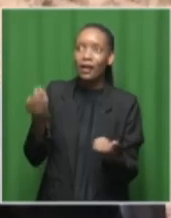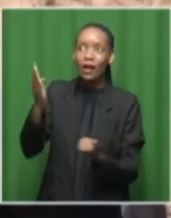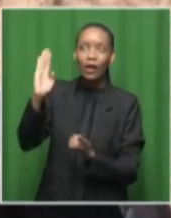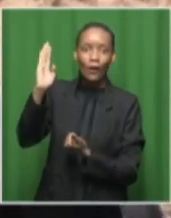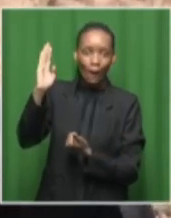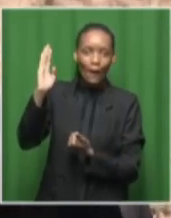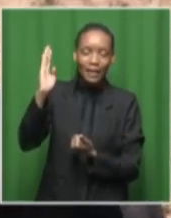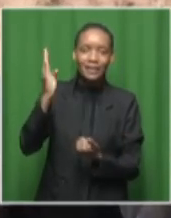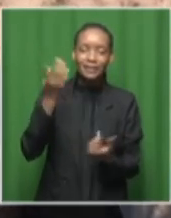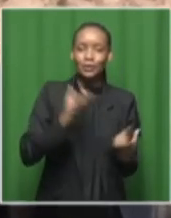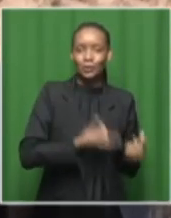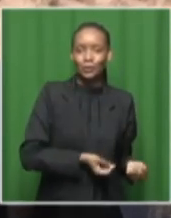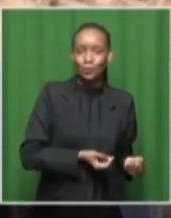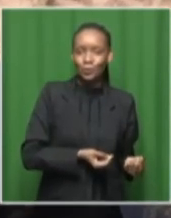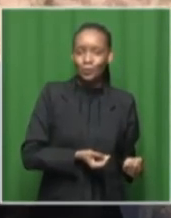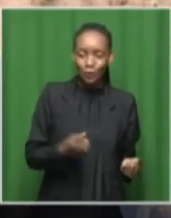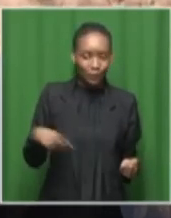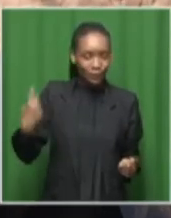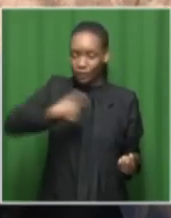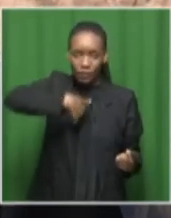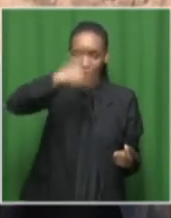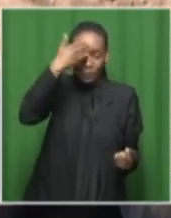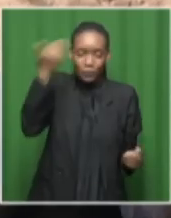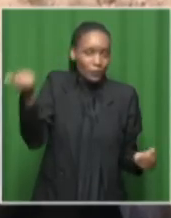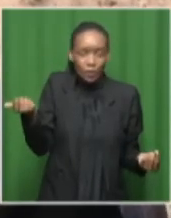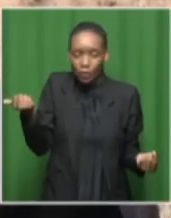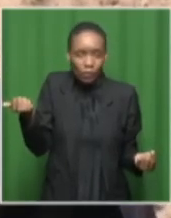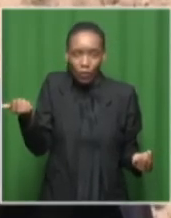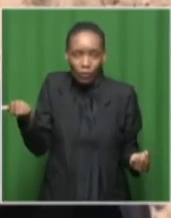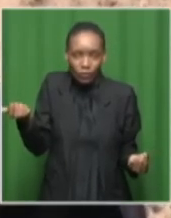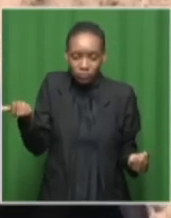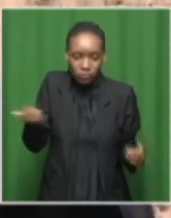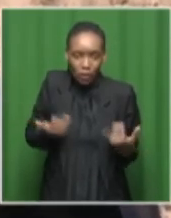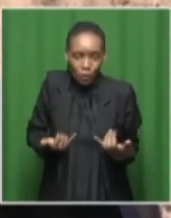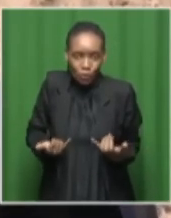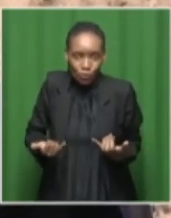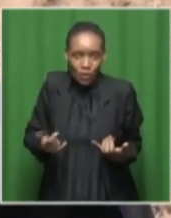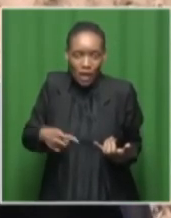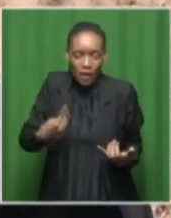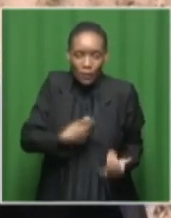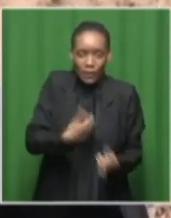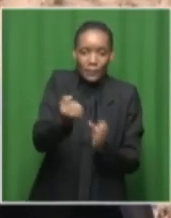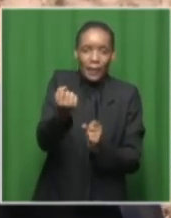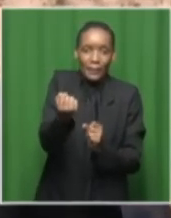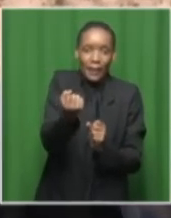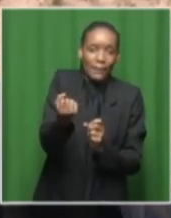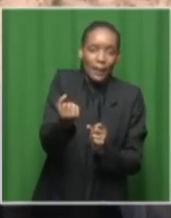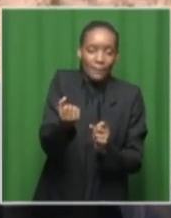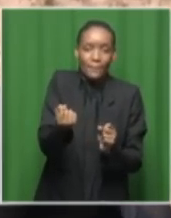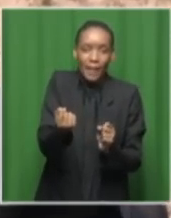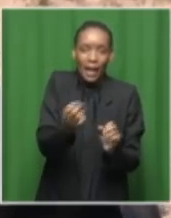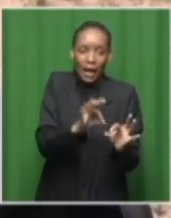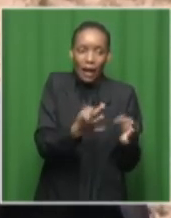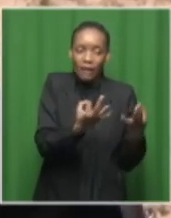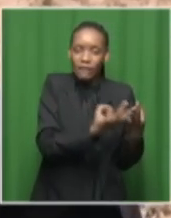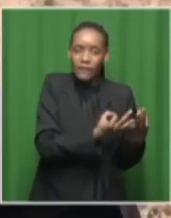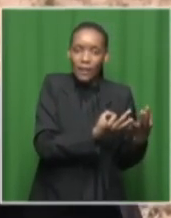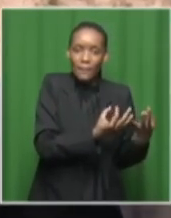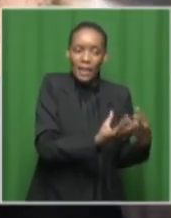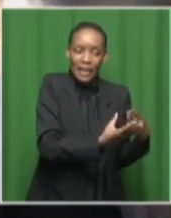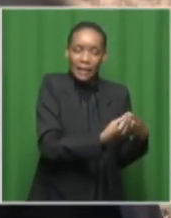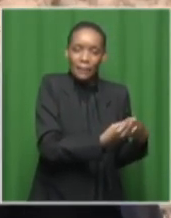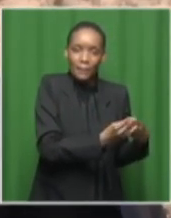No one knew that today we will be standing like this, passing the words of condolences to the family